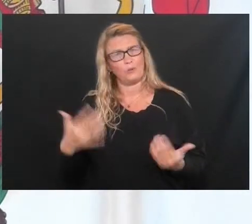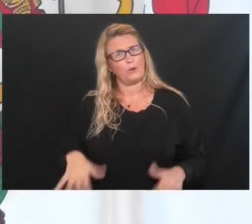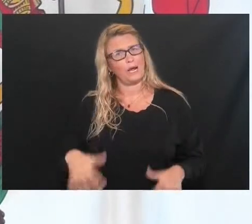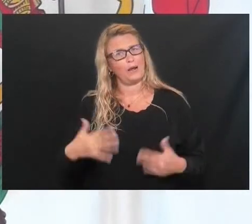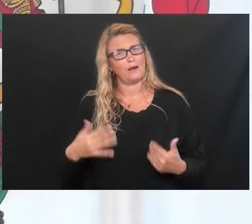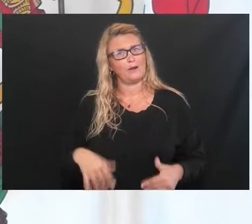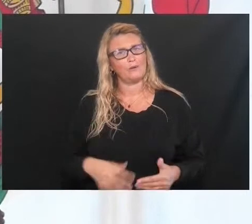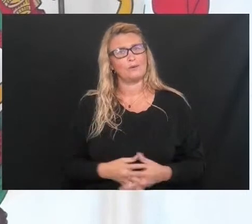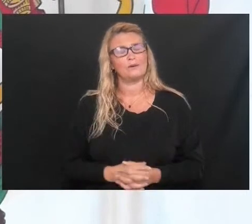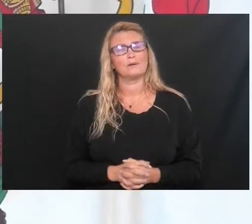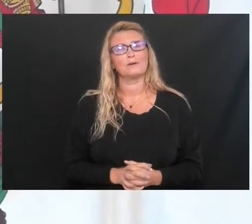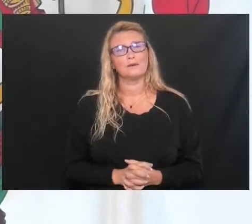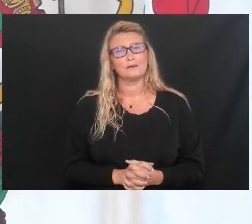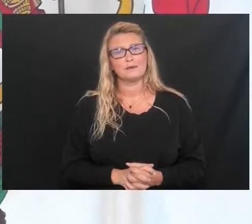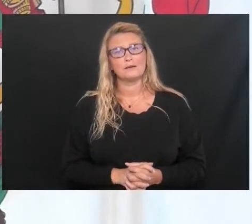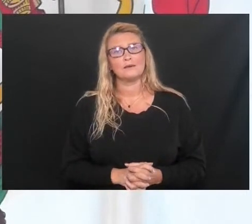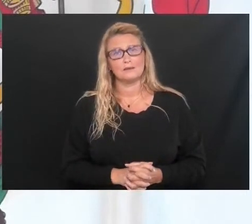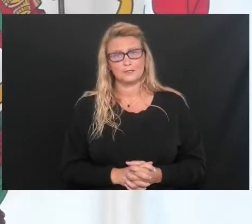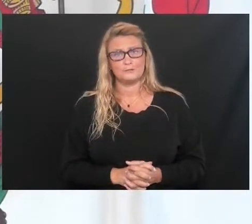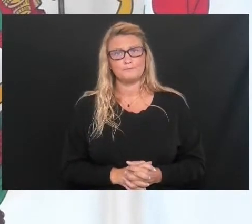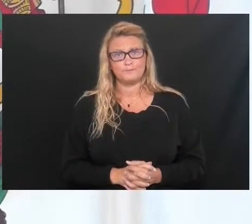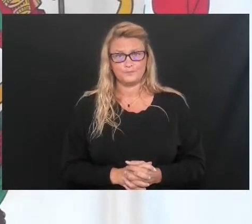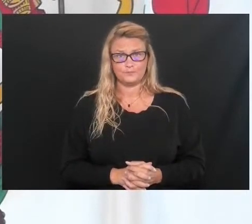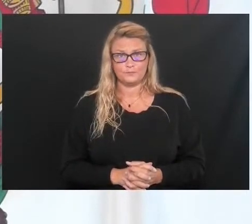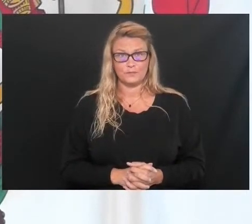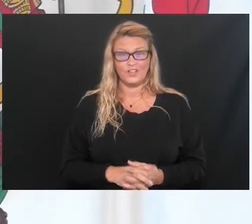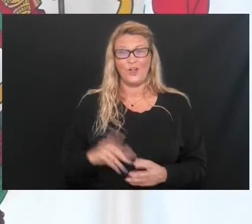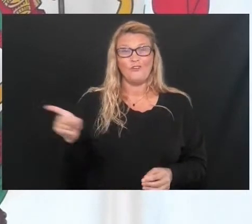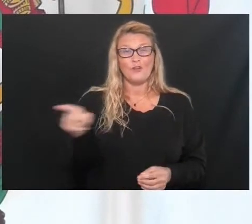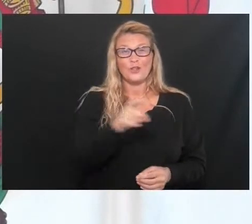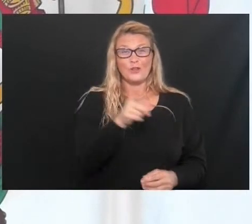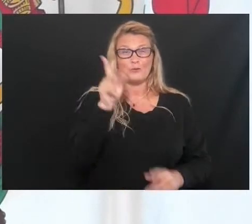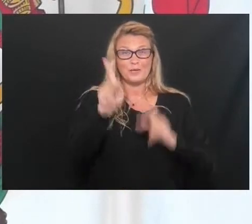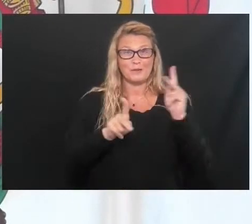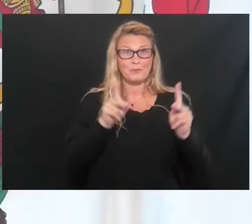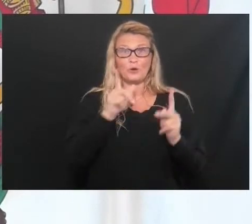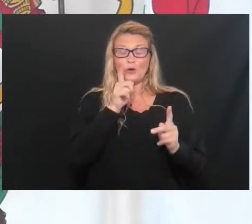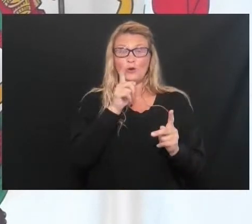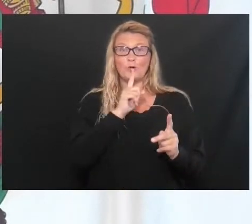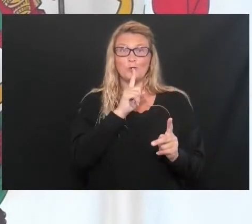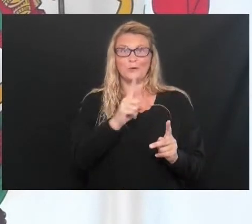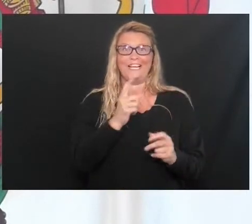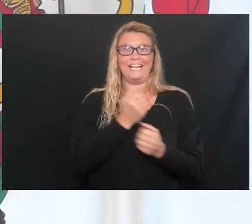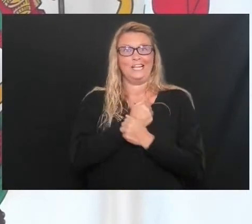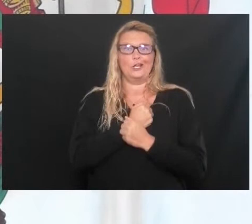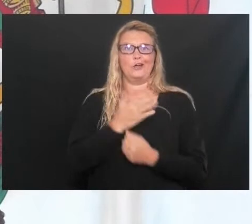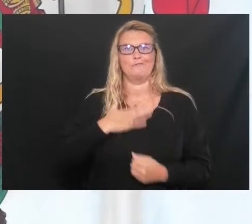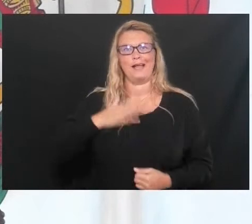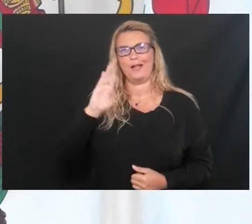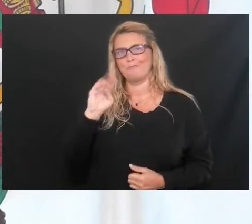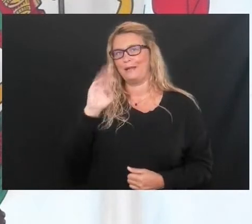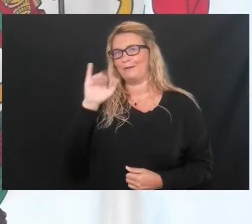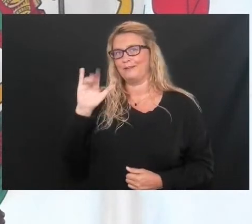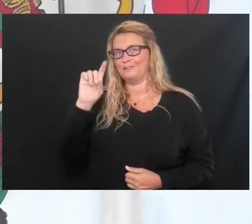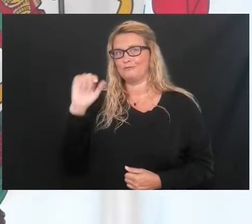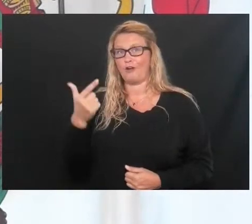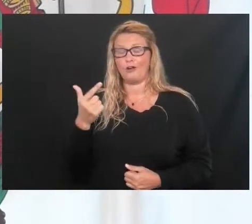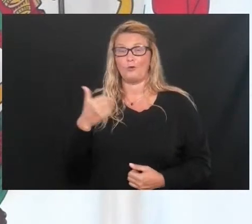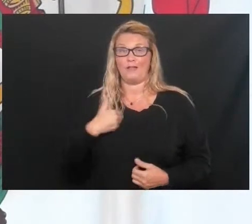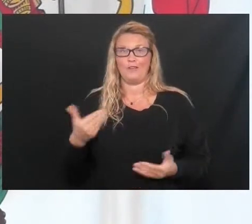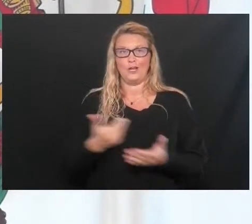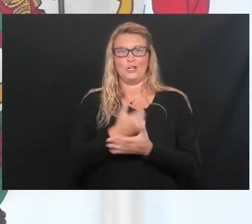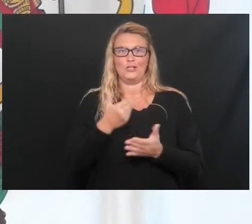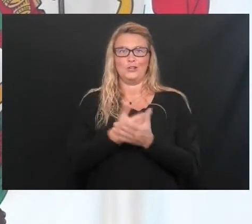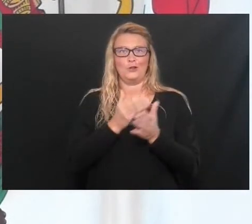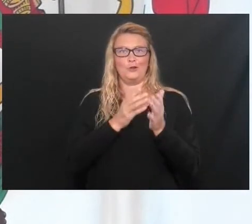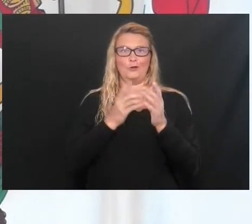is, for those of you that love Baby Dog, we're going to have another campaign. It's going to start, and it's going to be centered around a